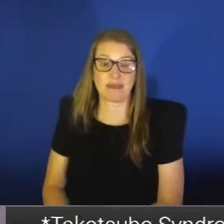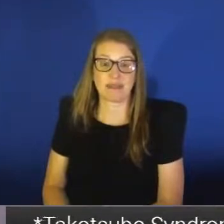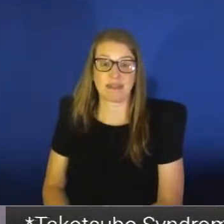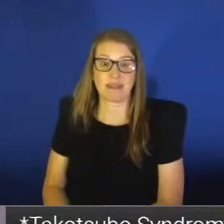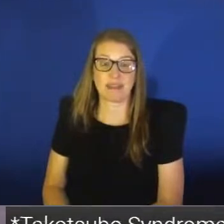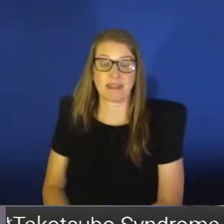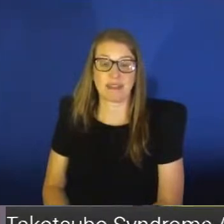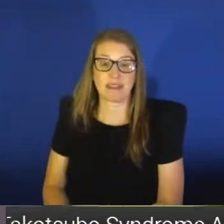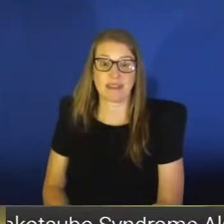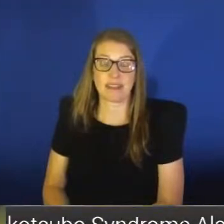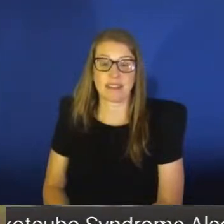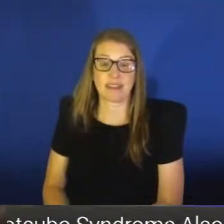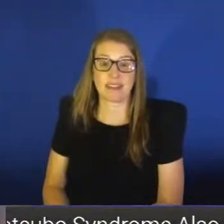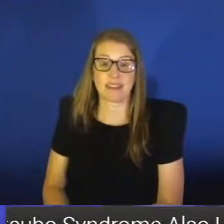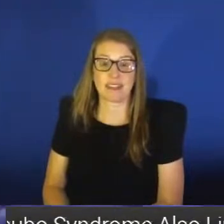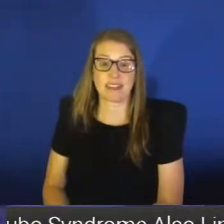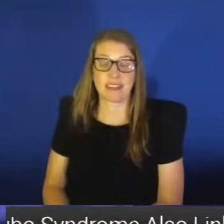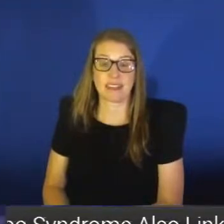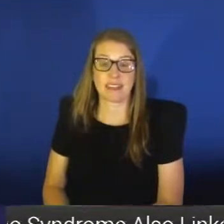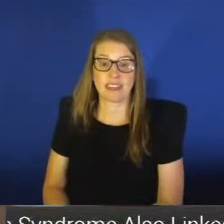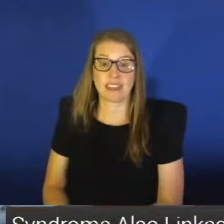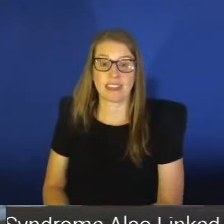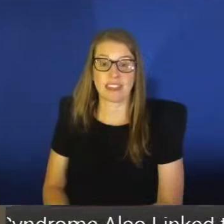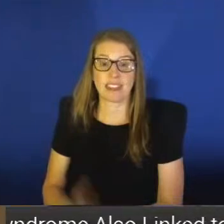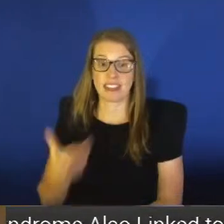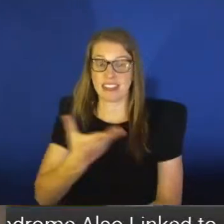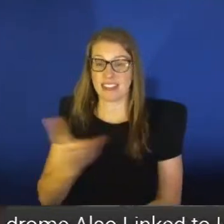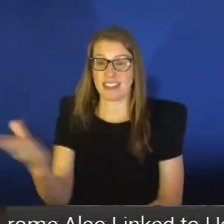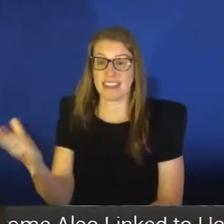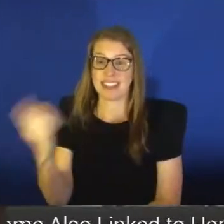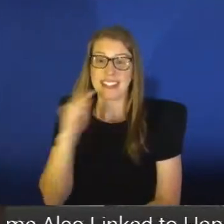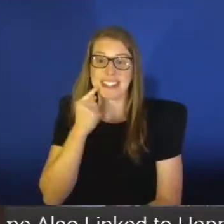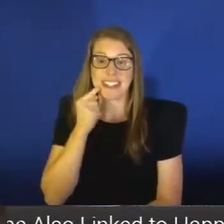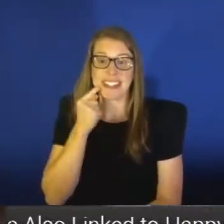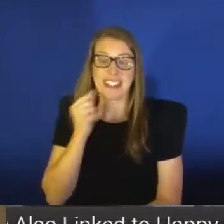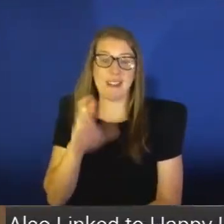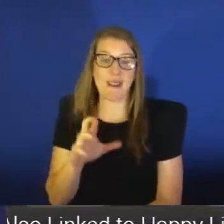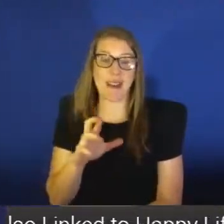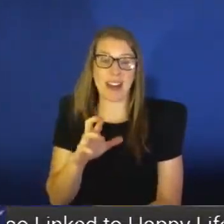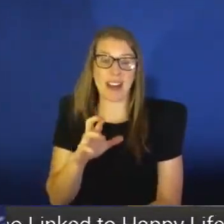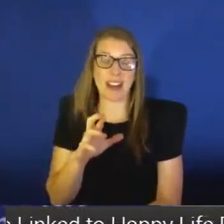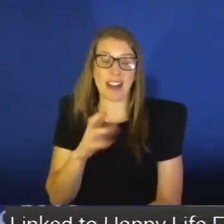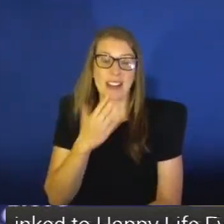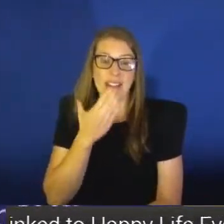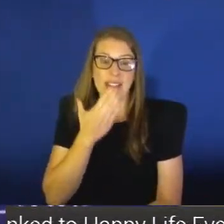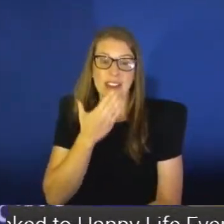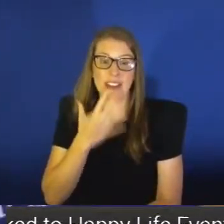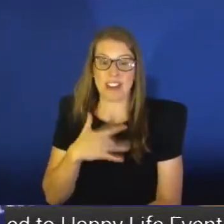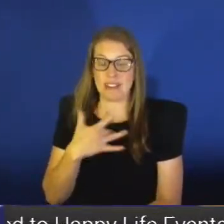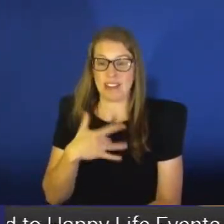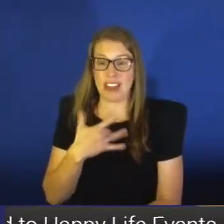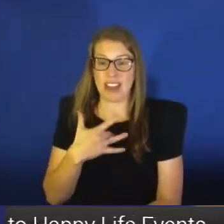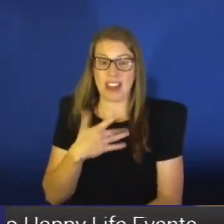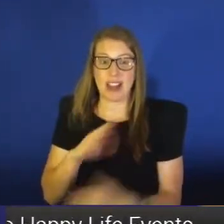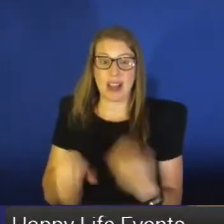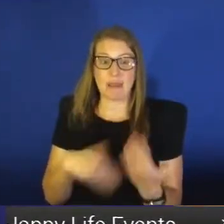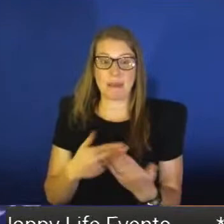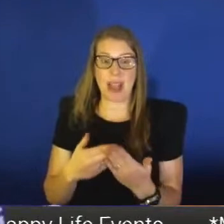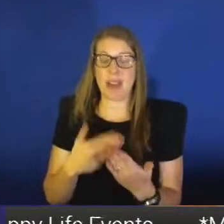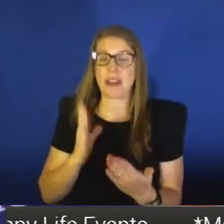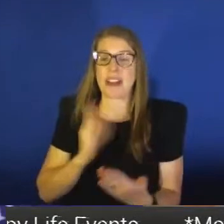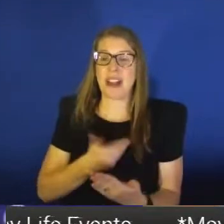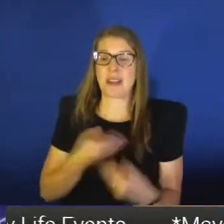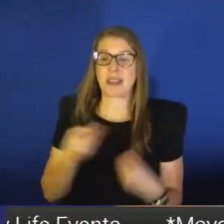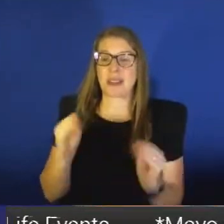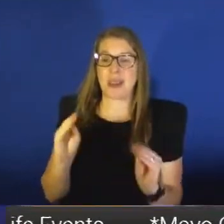Then moving back a little bit, this is the candy or the good feel part of our store here. All of the patients